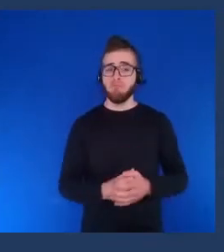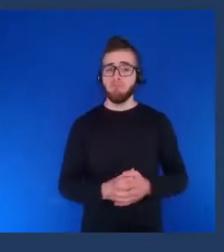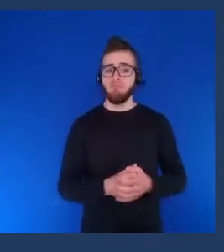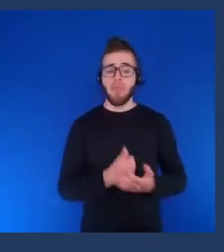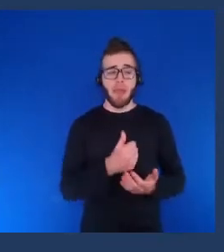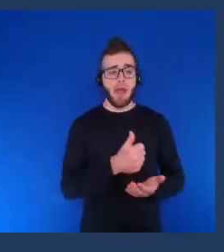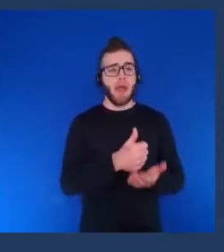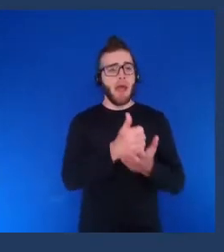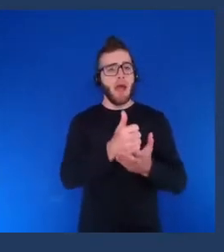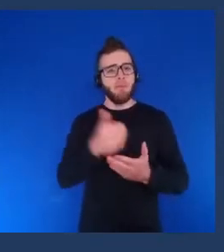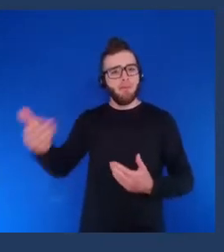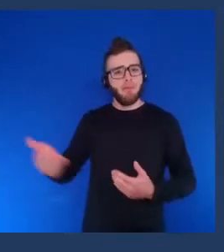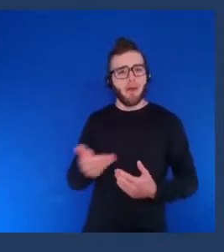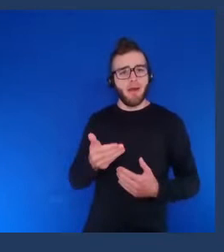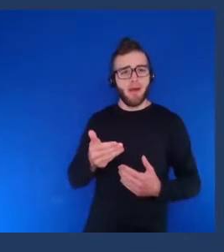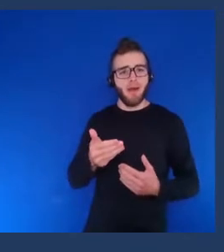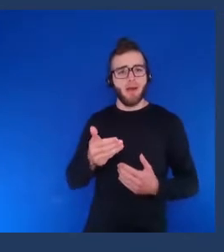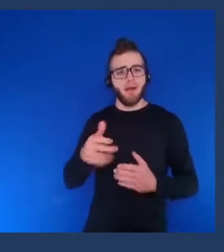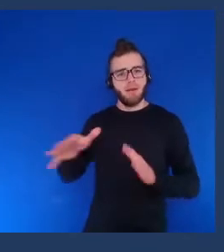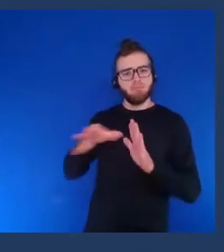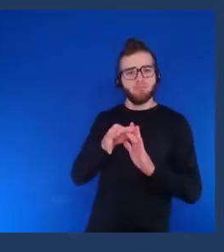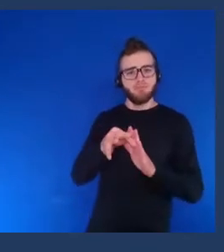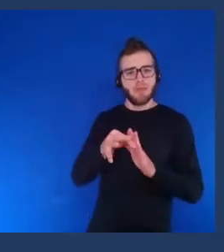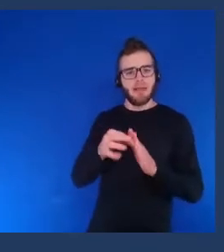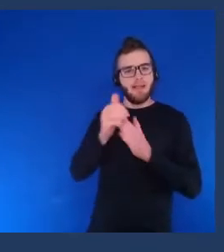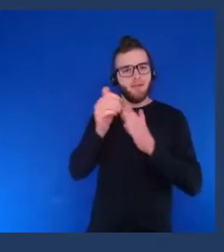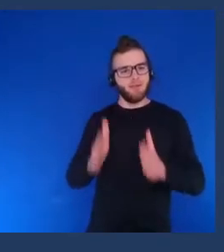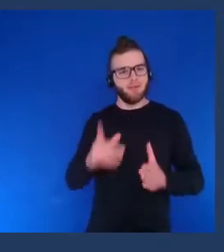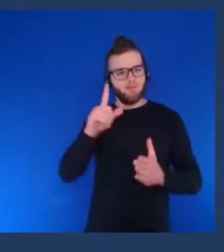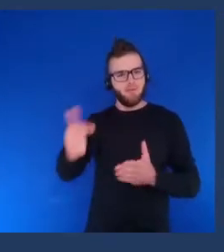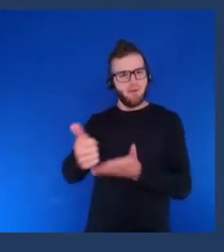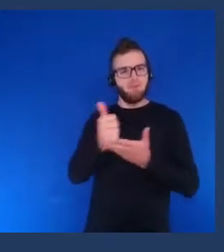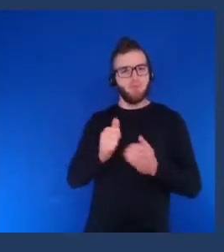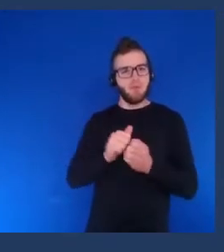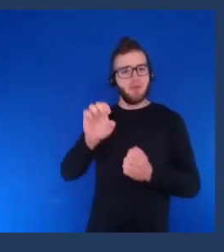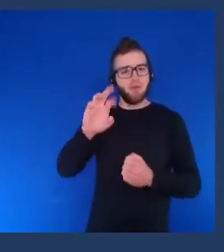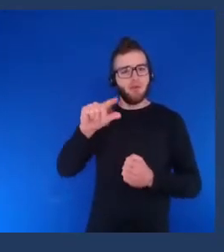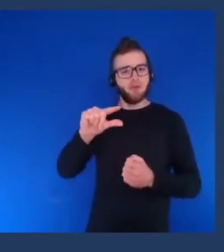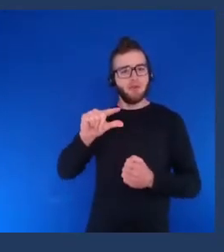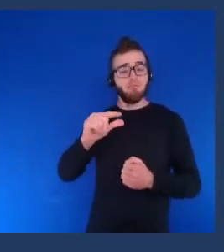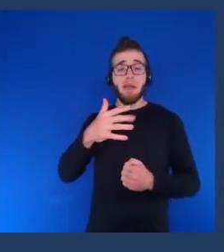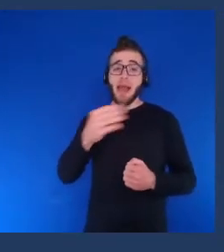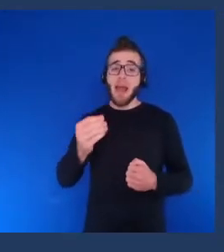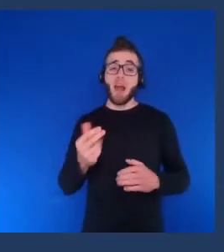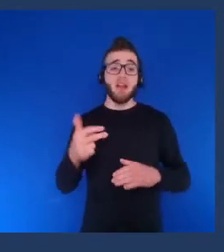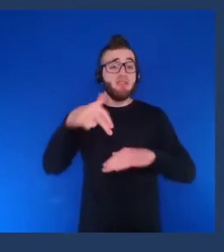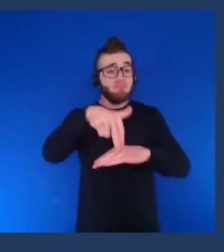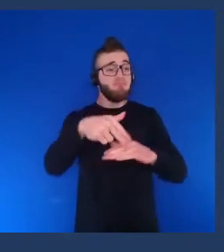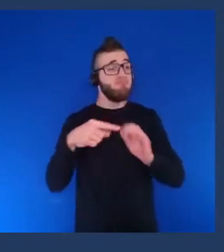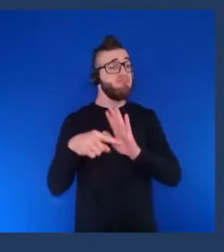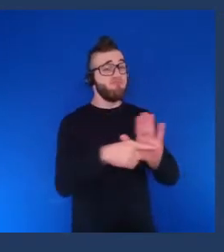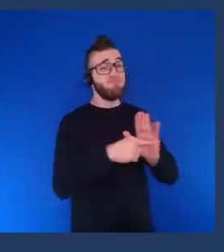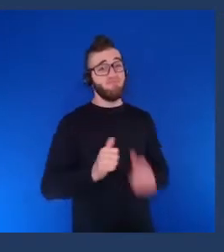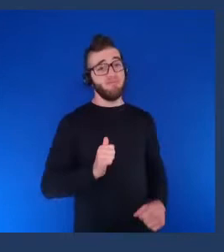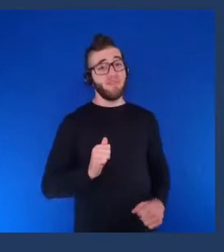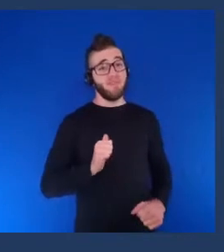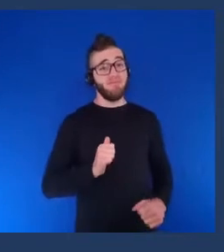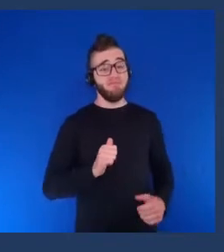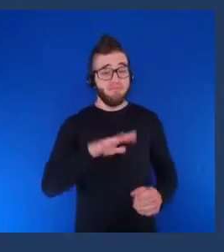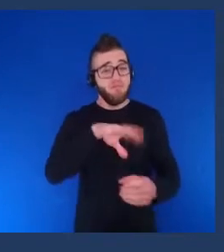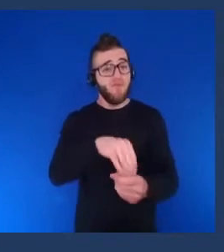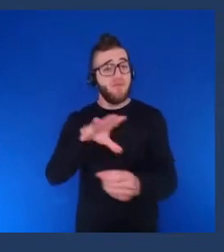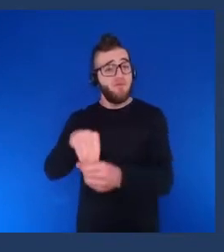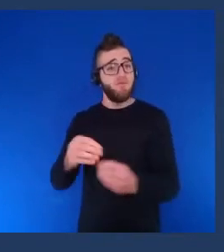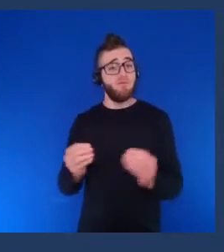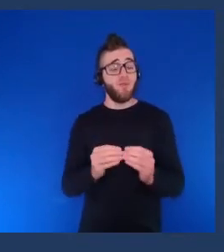with the ERG, and basically being visible and involved. And then I would just leave you with one other piece, which is, I think we're doing a